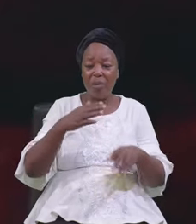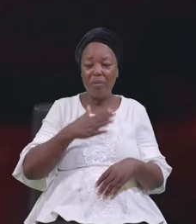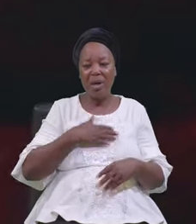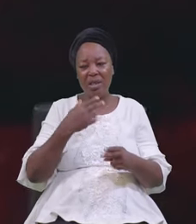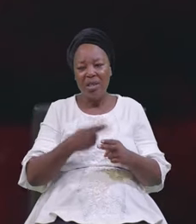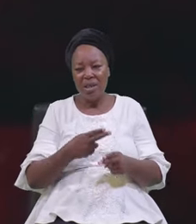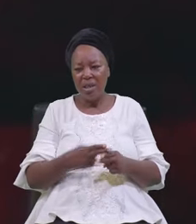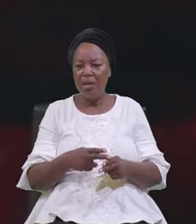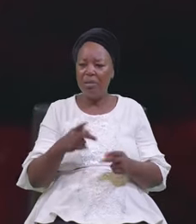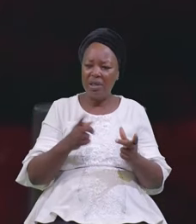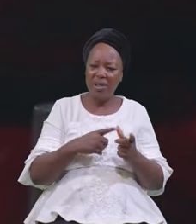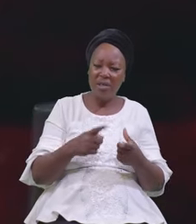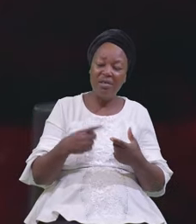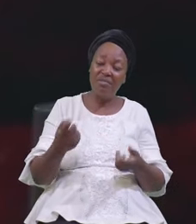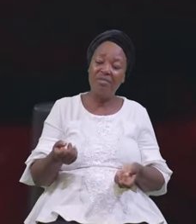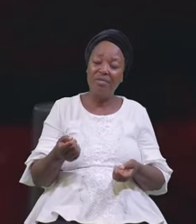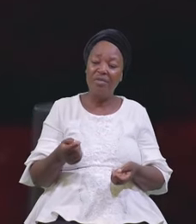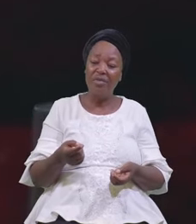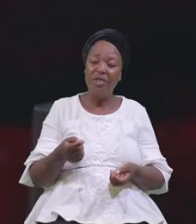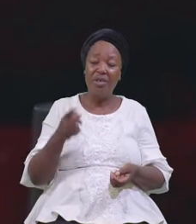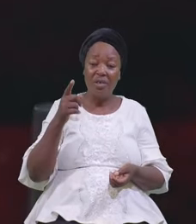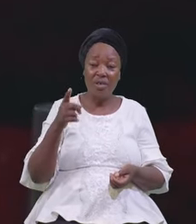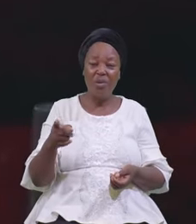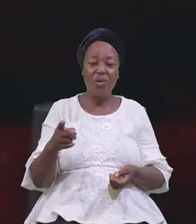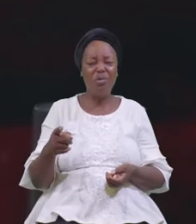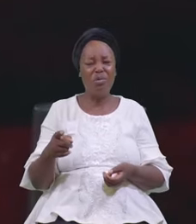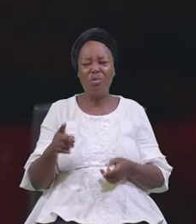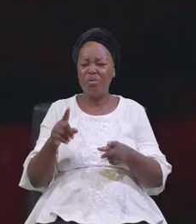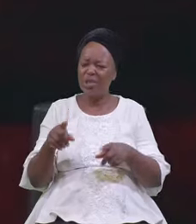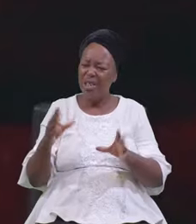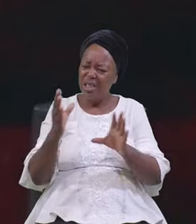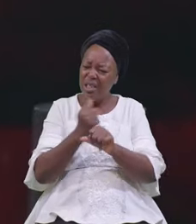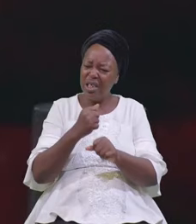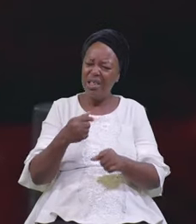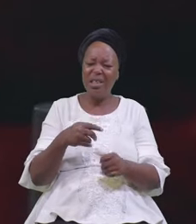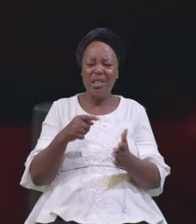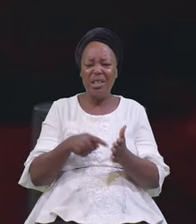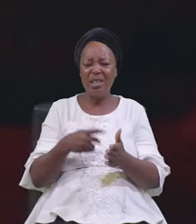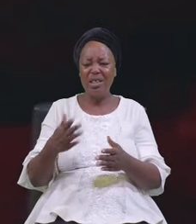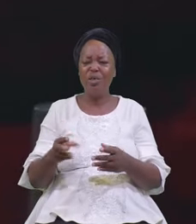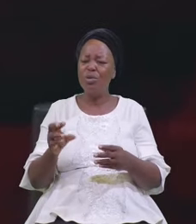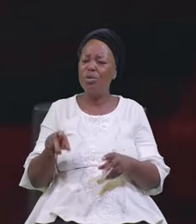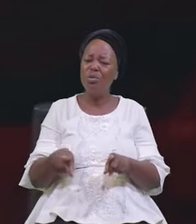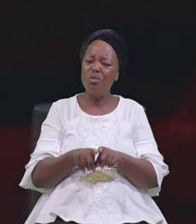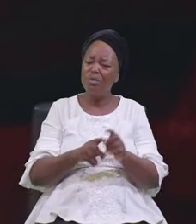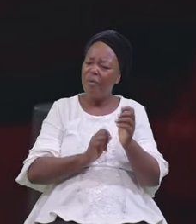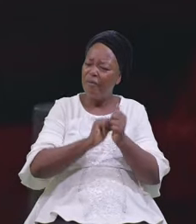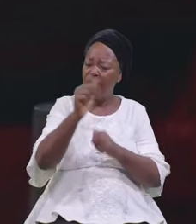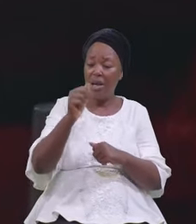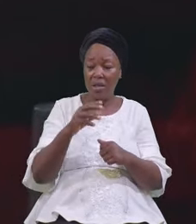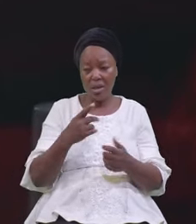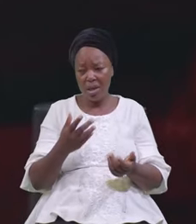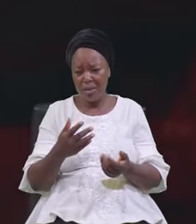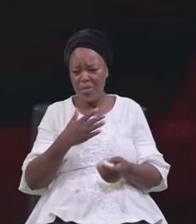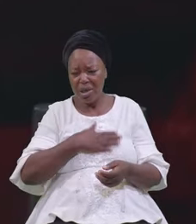name. He said, you carry this in too far. I said, sir, tell me what I'm carrying too far. He